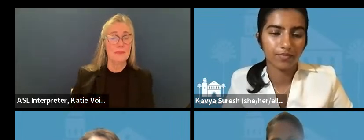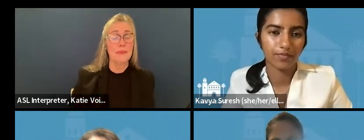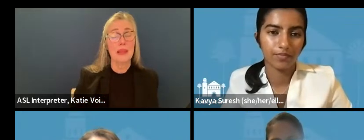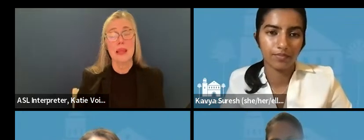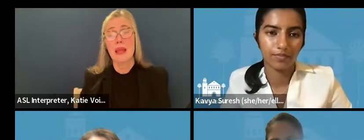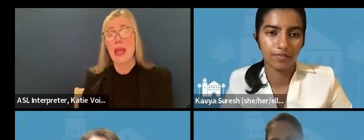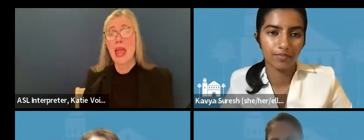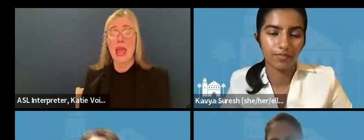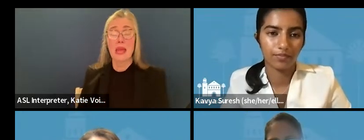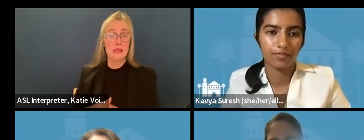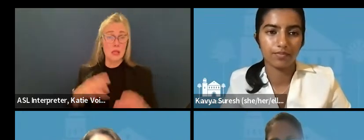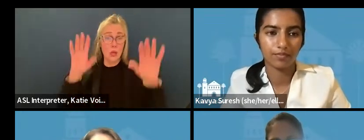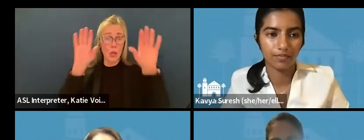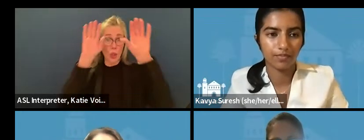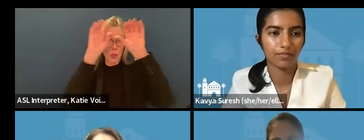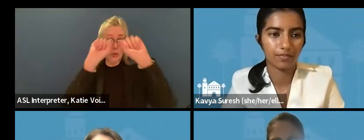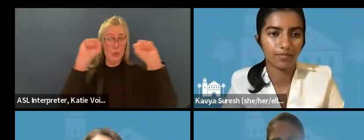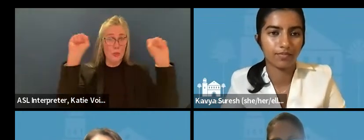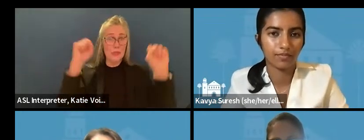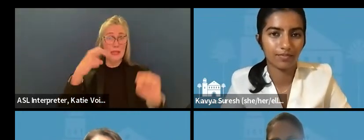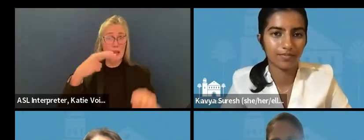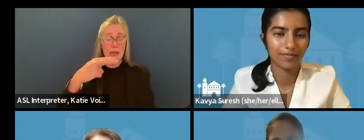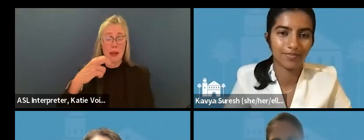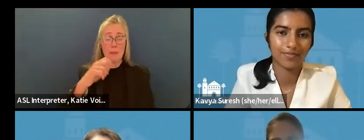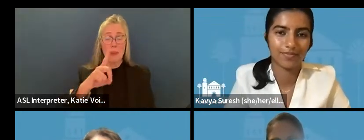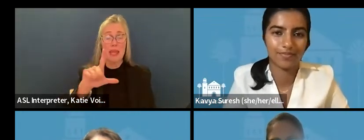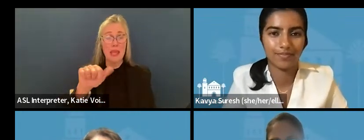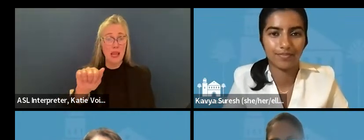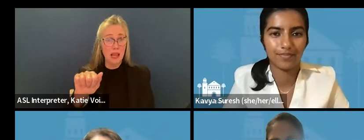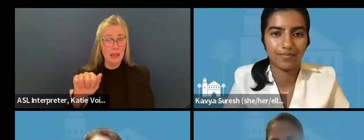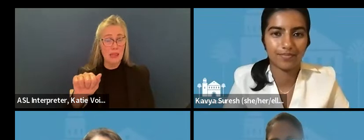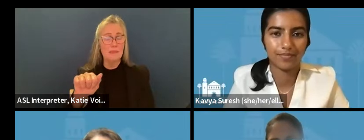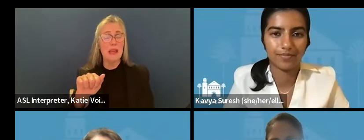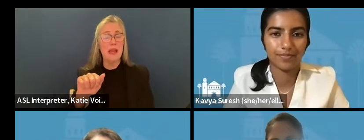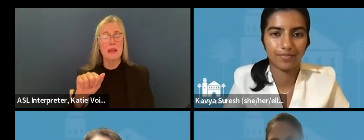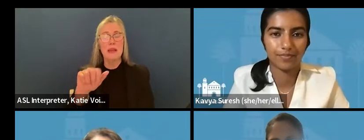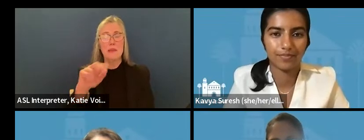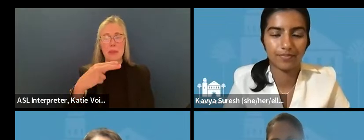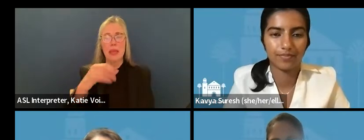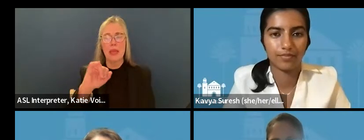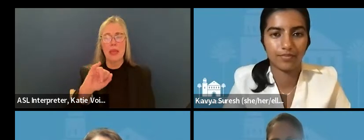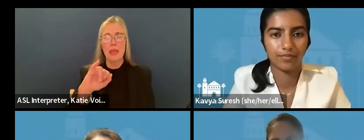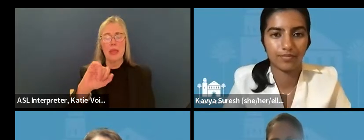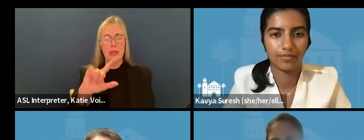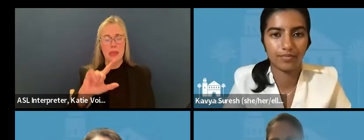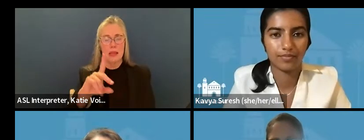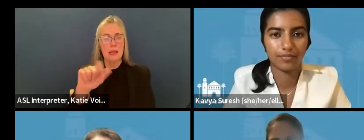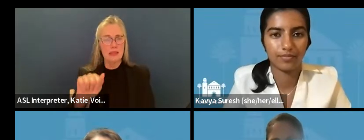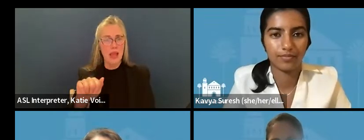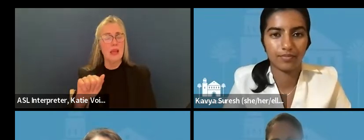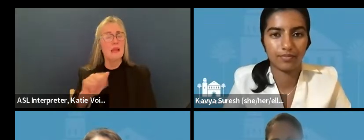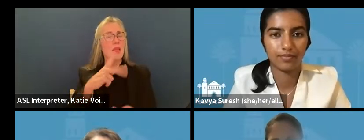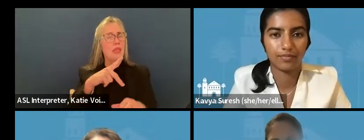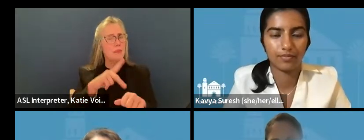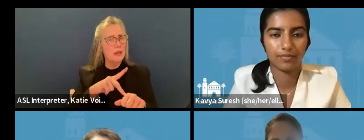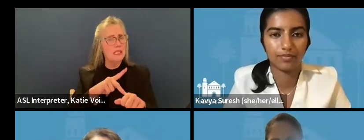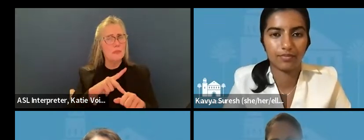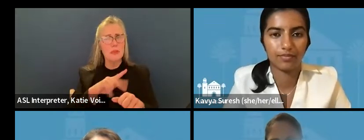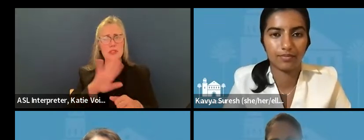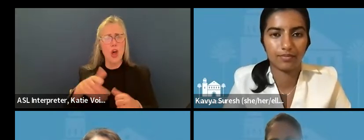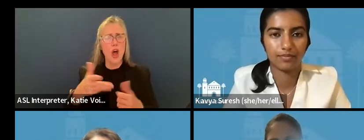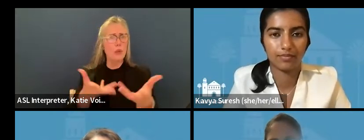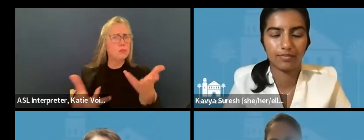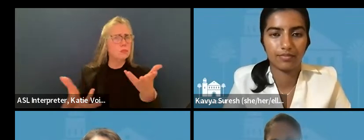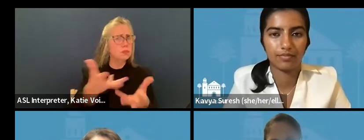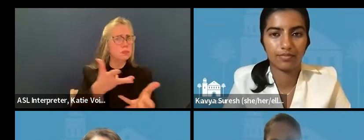the superintendent, by Hilda, by all our principals to communicate as well as possible as this,